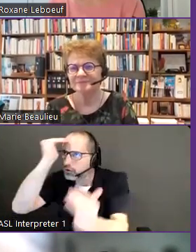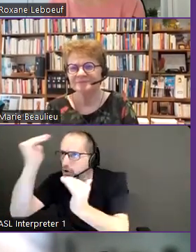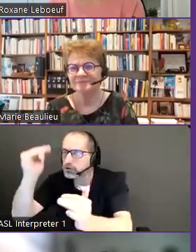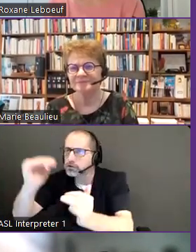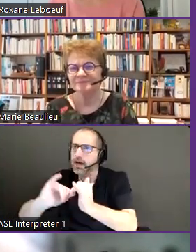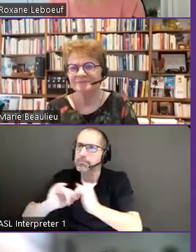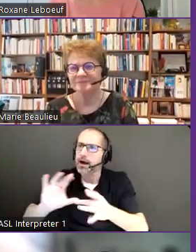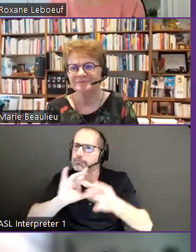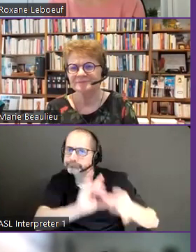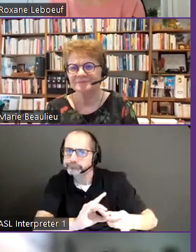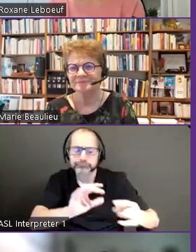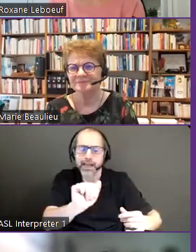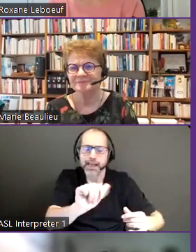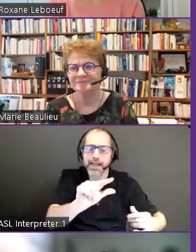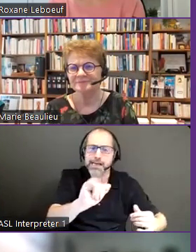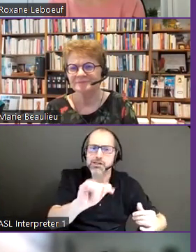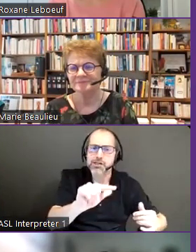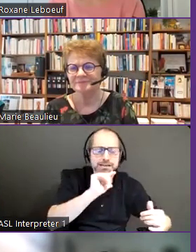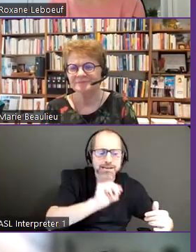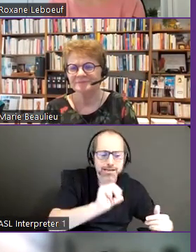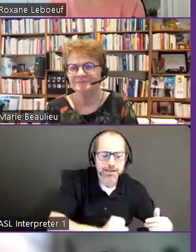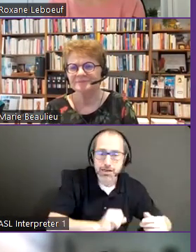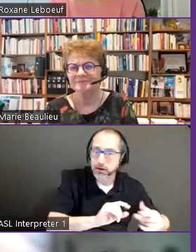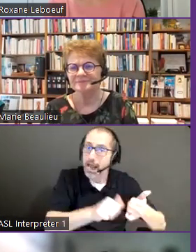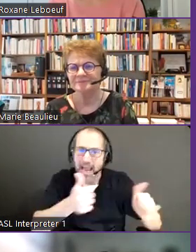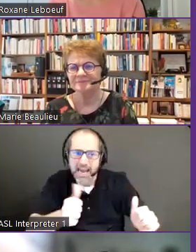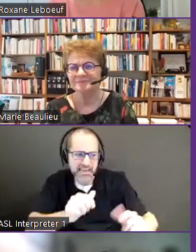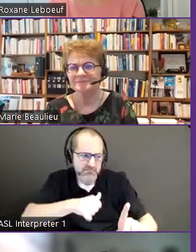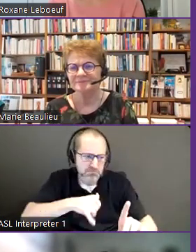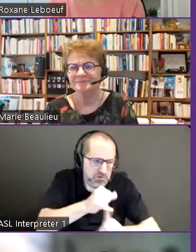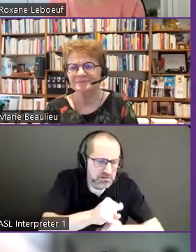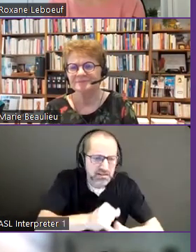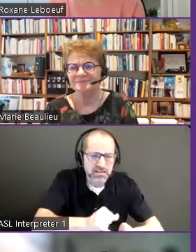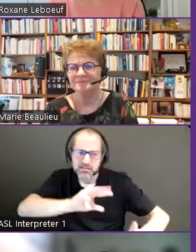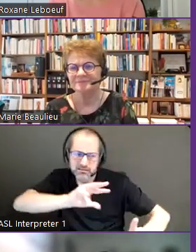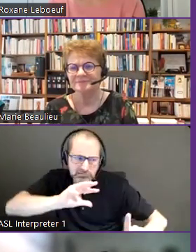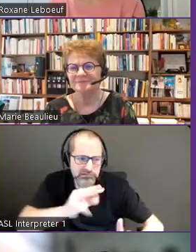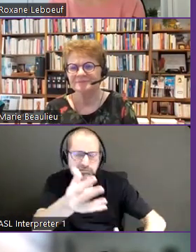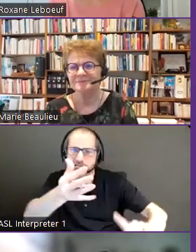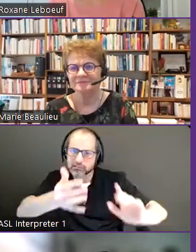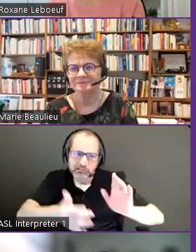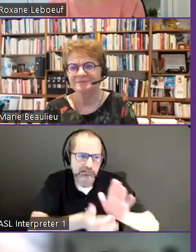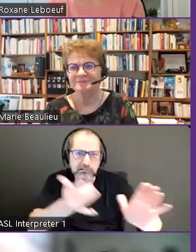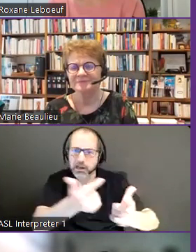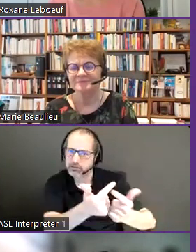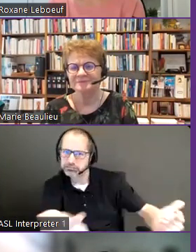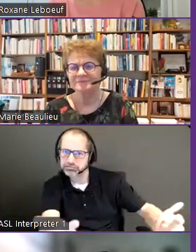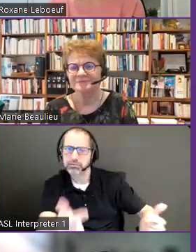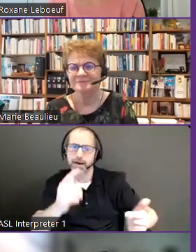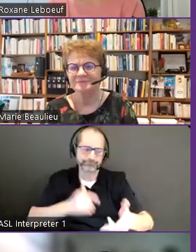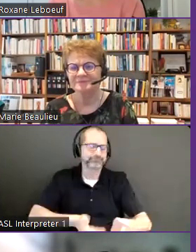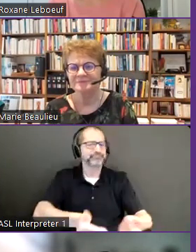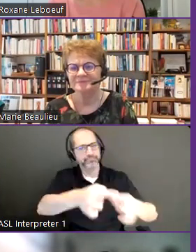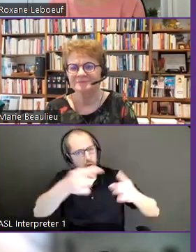aging, including countering mistreatment, bullying, promoting wellness, care,